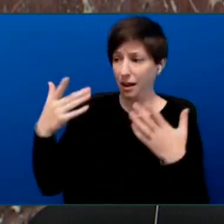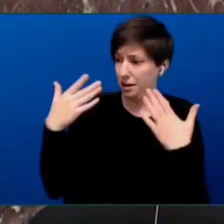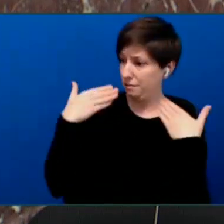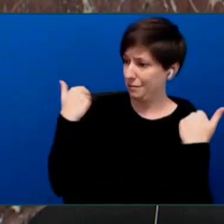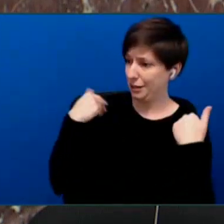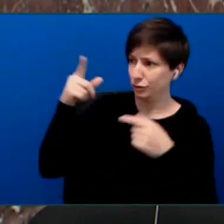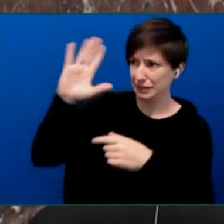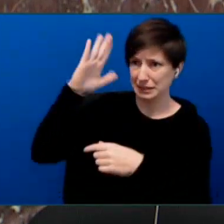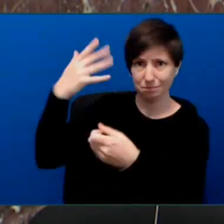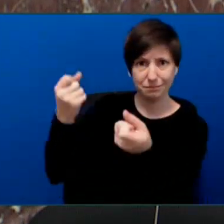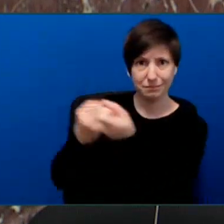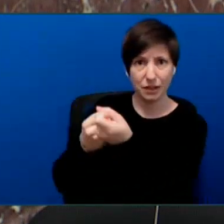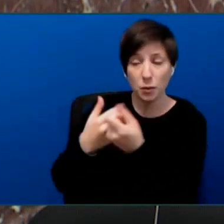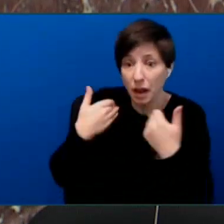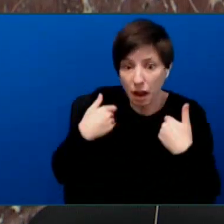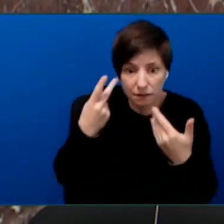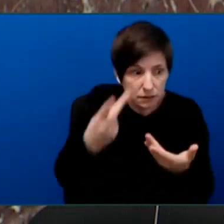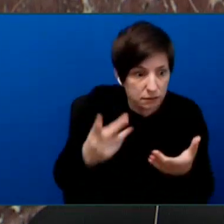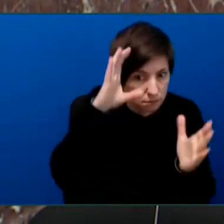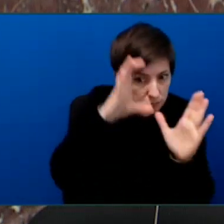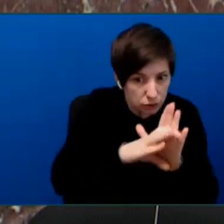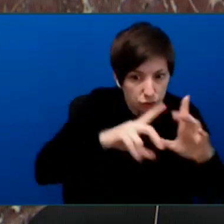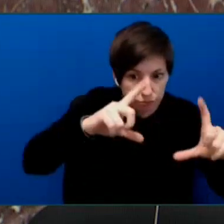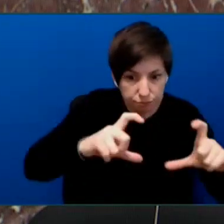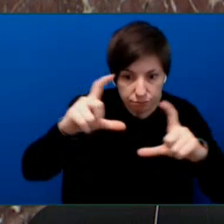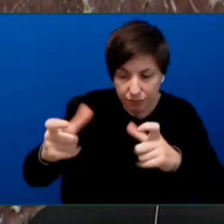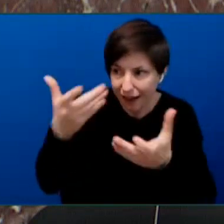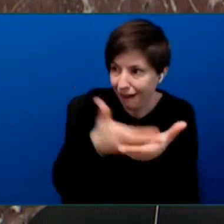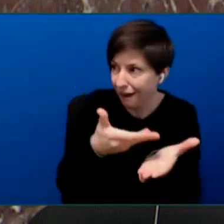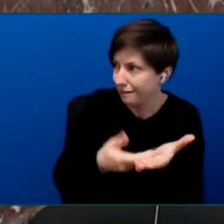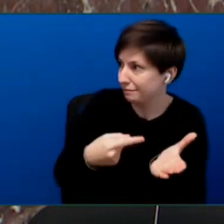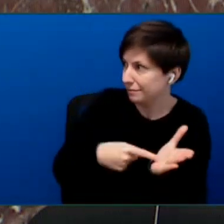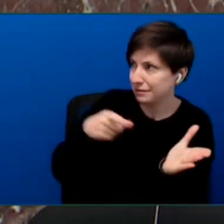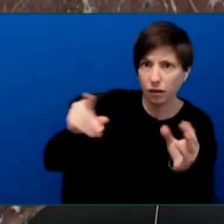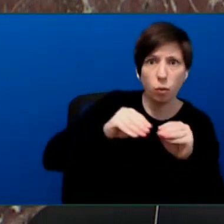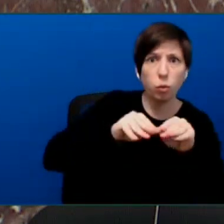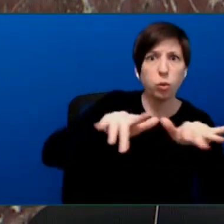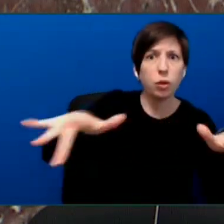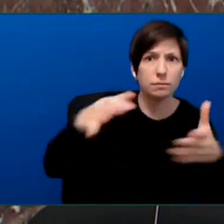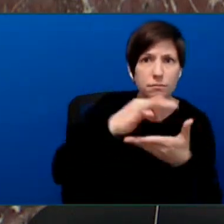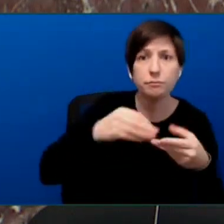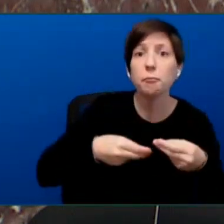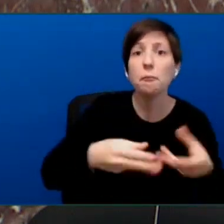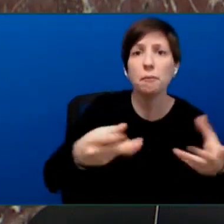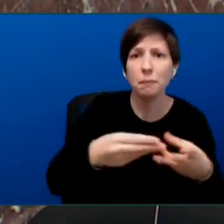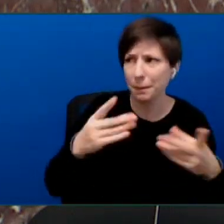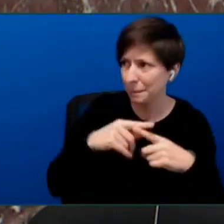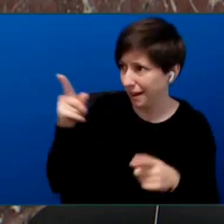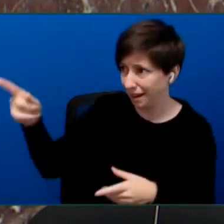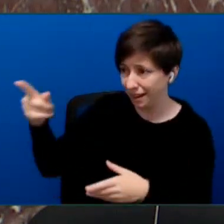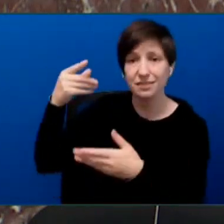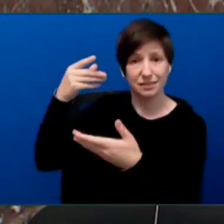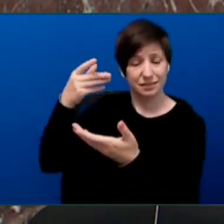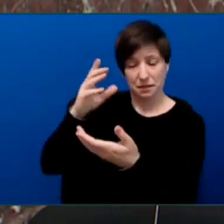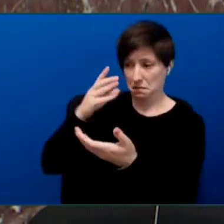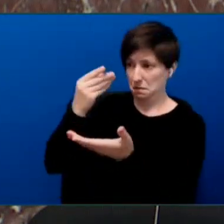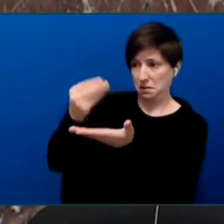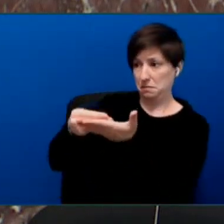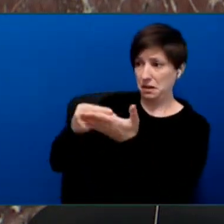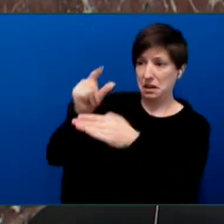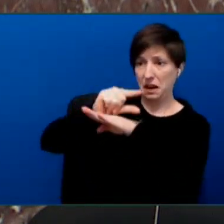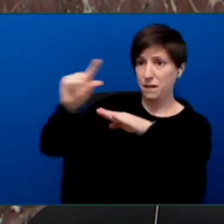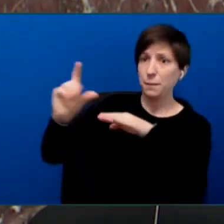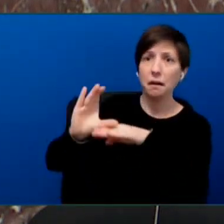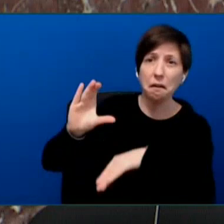this Premier and his NDP government continue to fuel the NDP taxpayer-funded drug crisis. On Reddit,